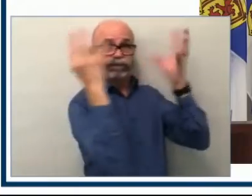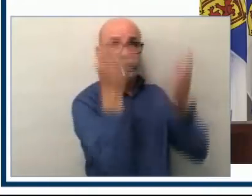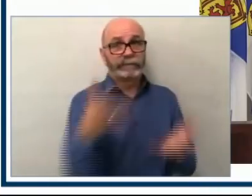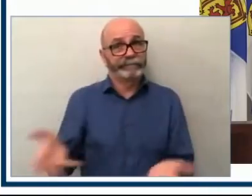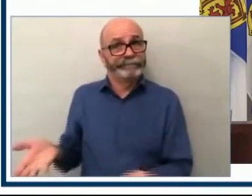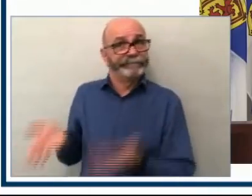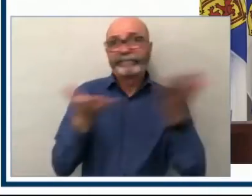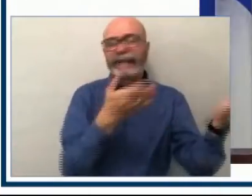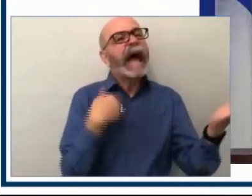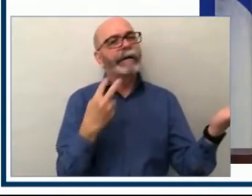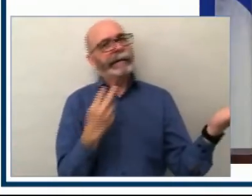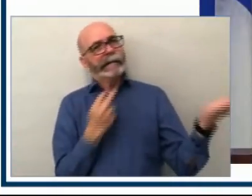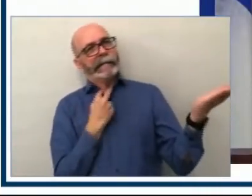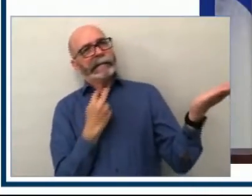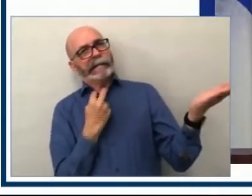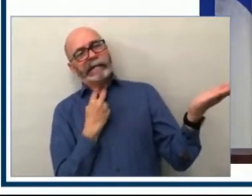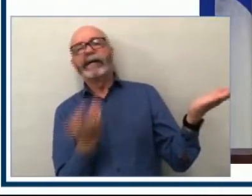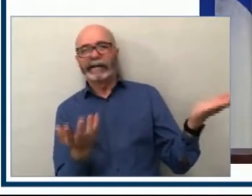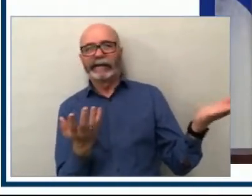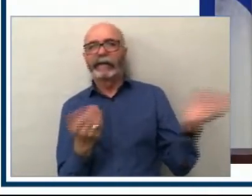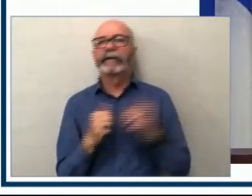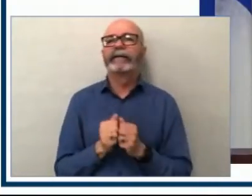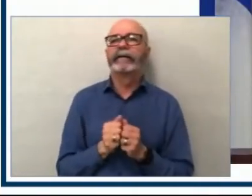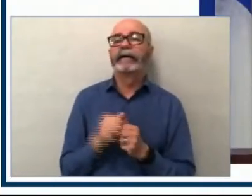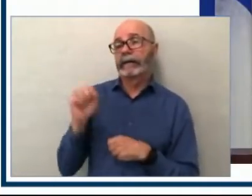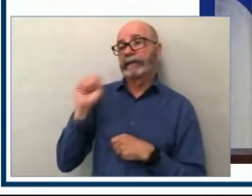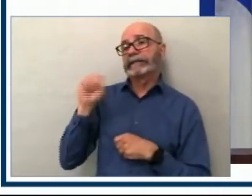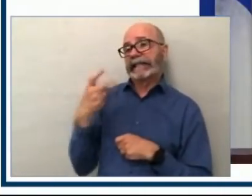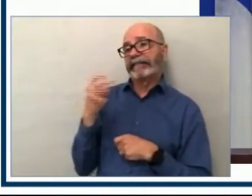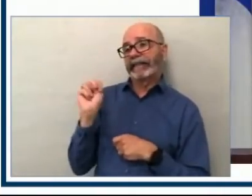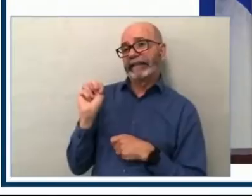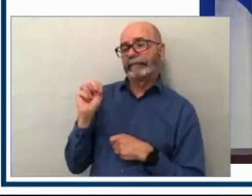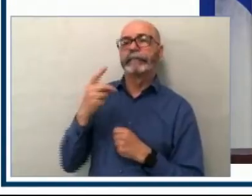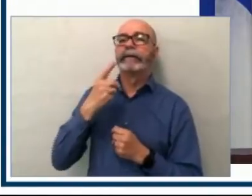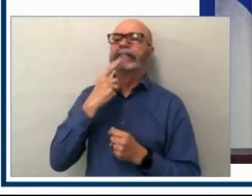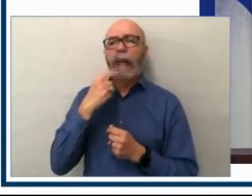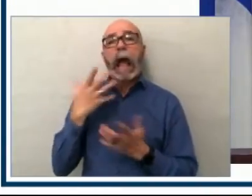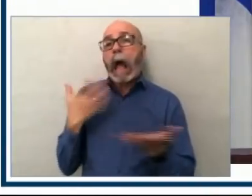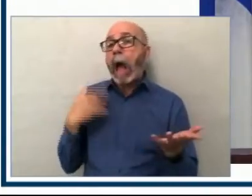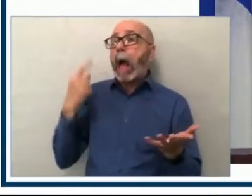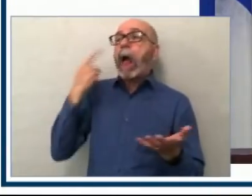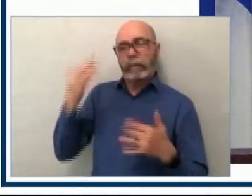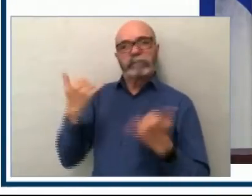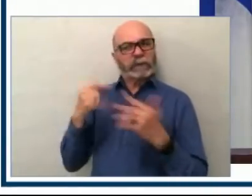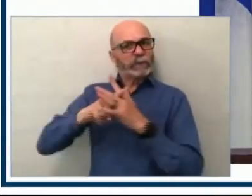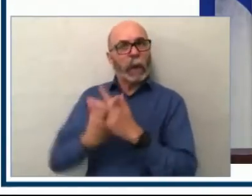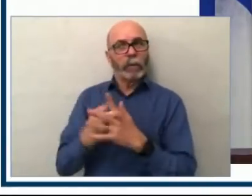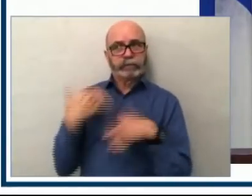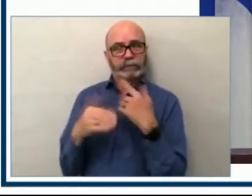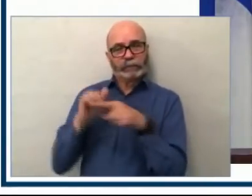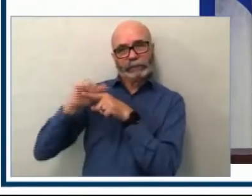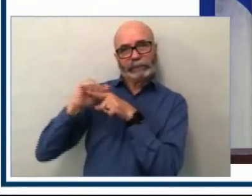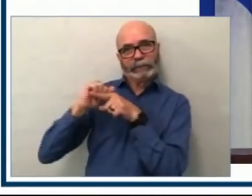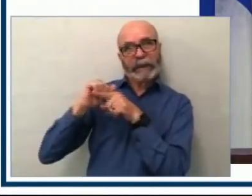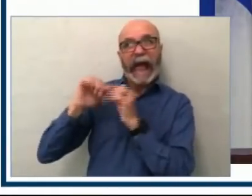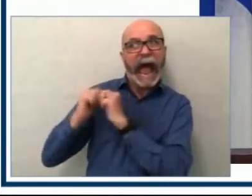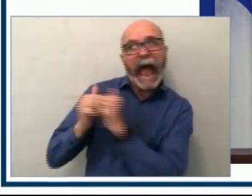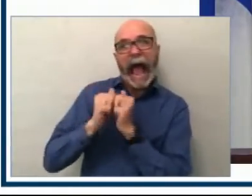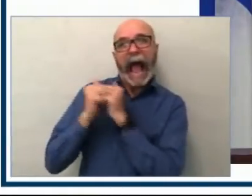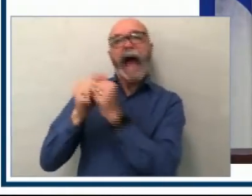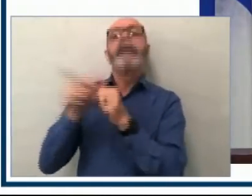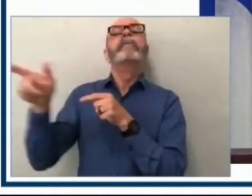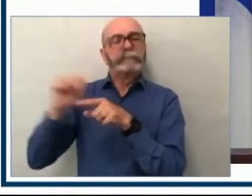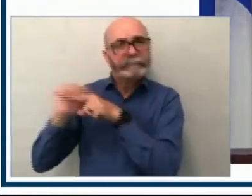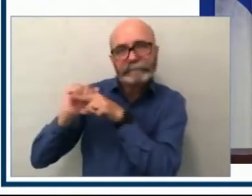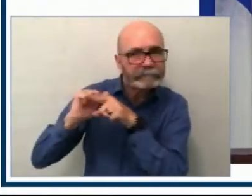my understanding that the training is started now. I know some of them receiving that training, and others have